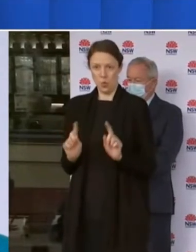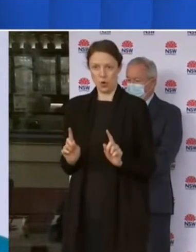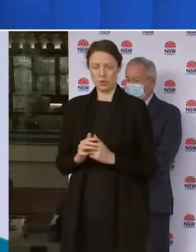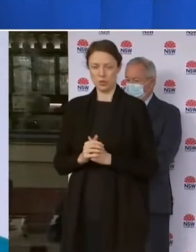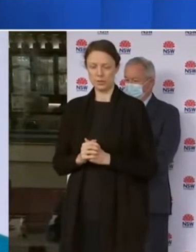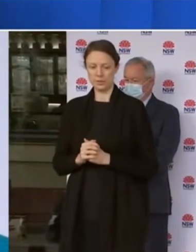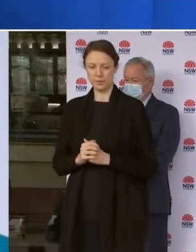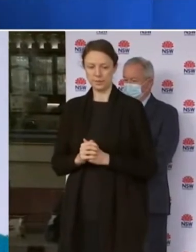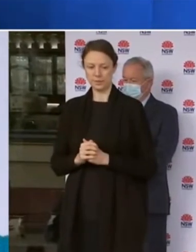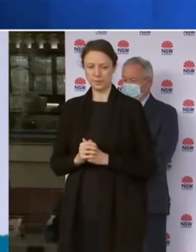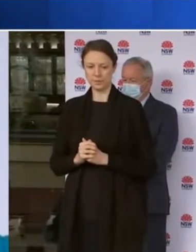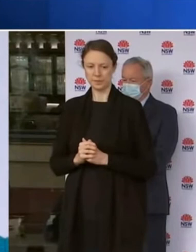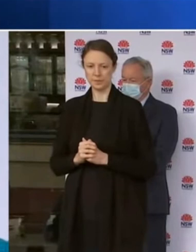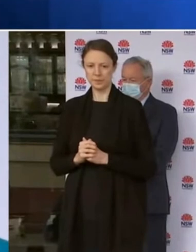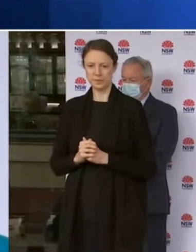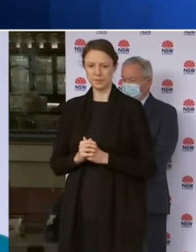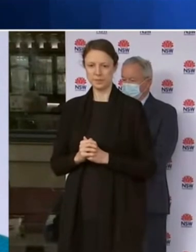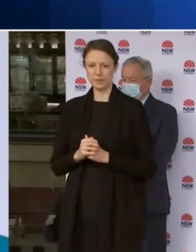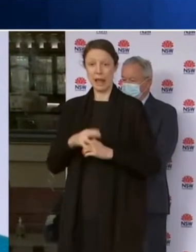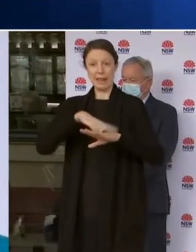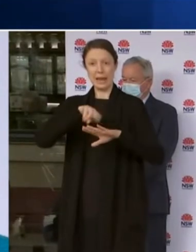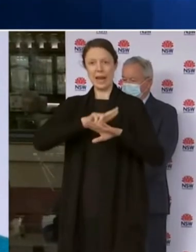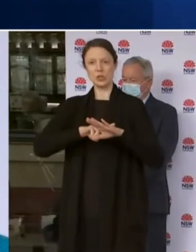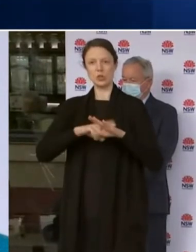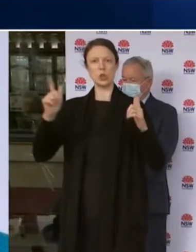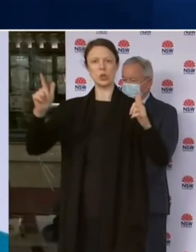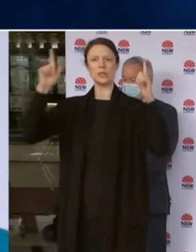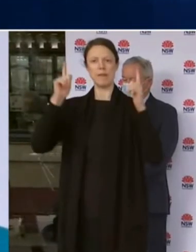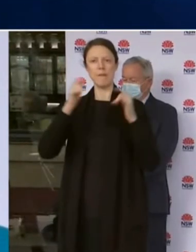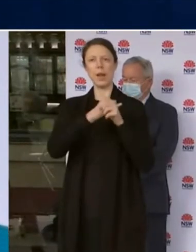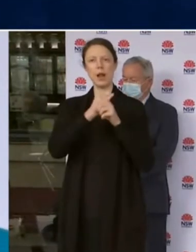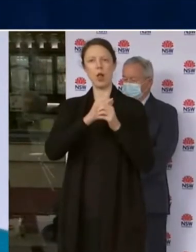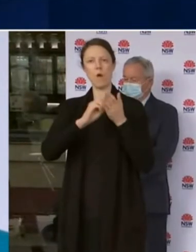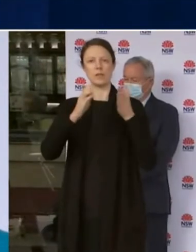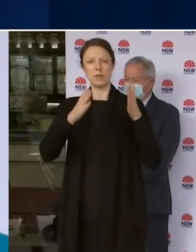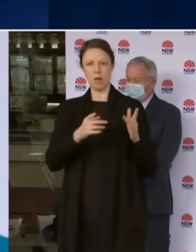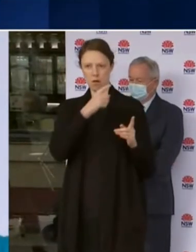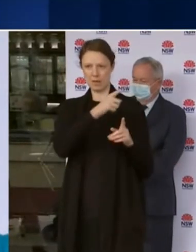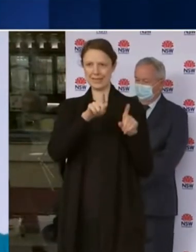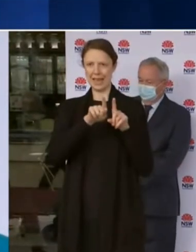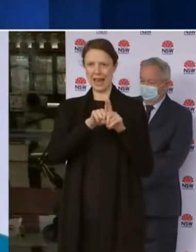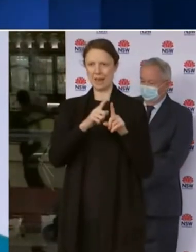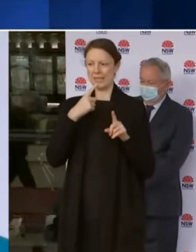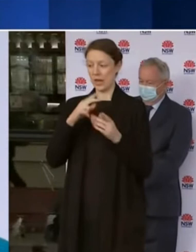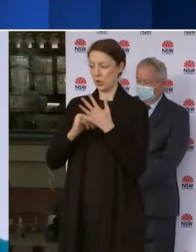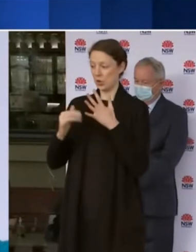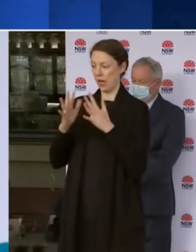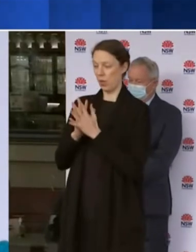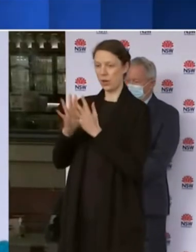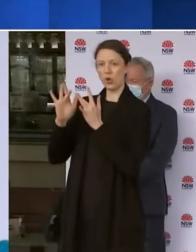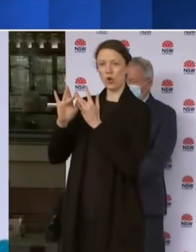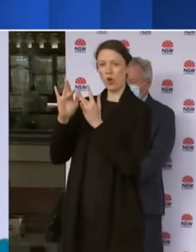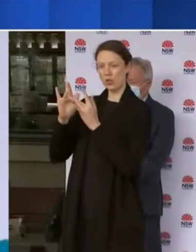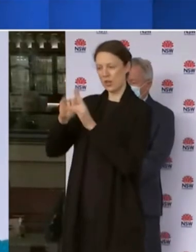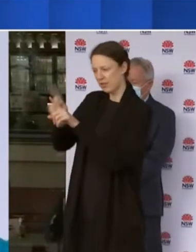and this was verified by the National Chief Medical Officer yesterday and National Cabinet, is that our contact traces in New